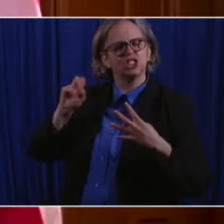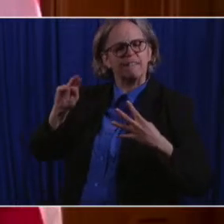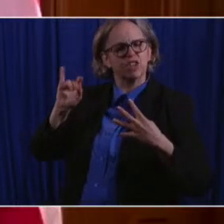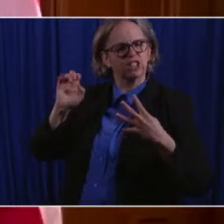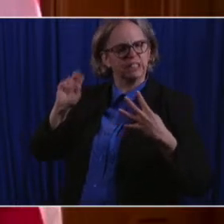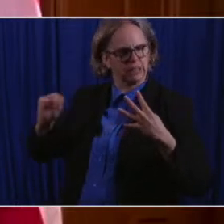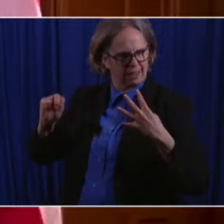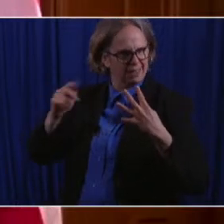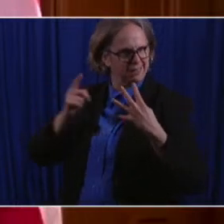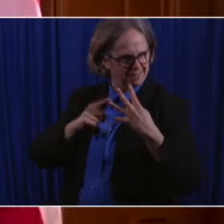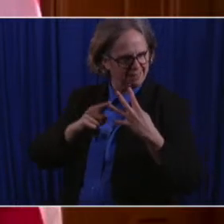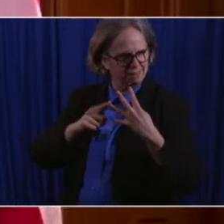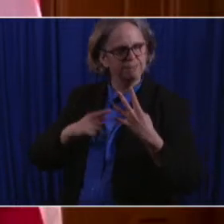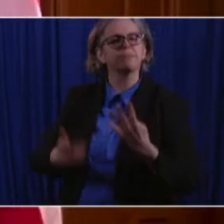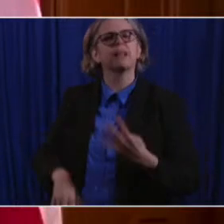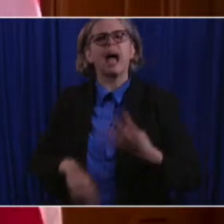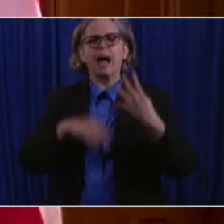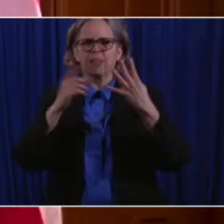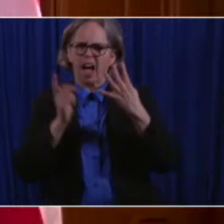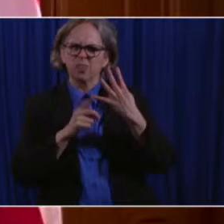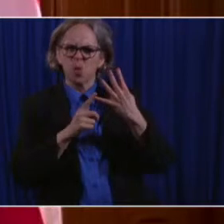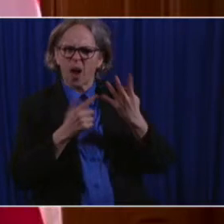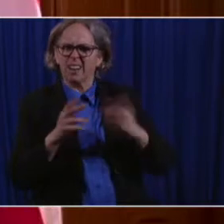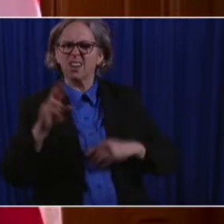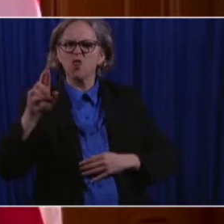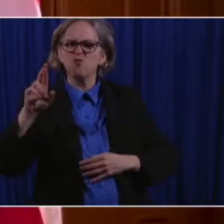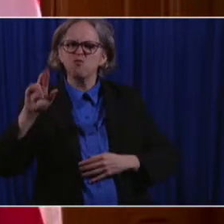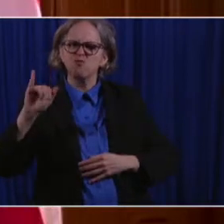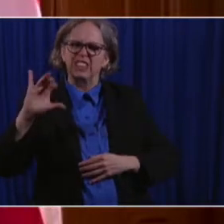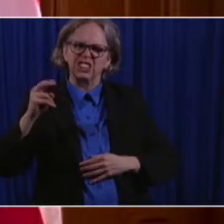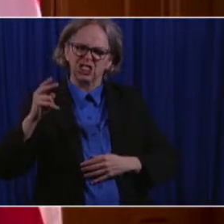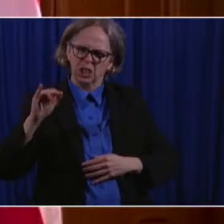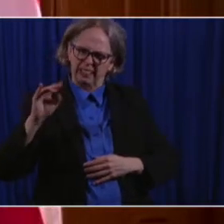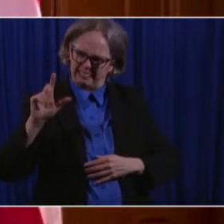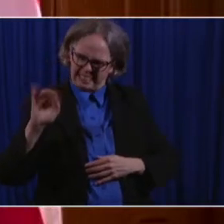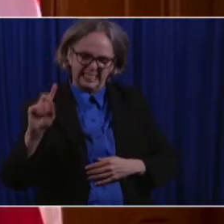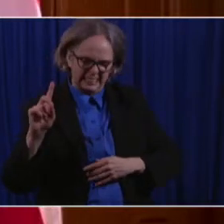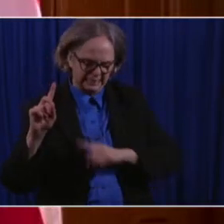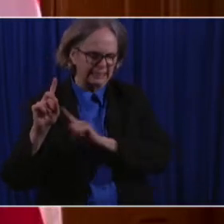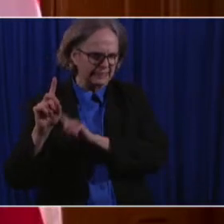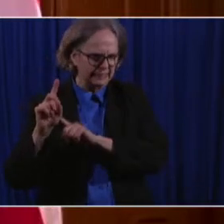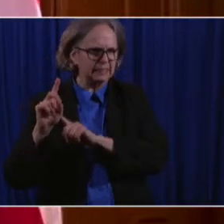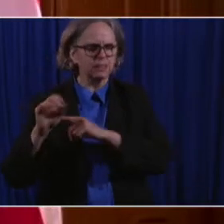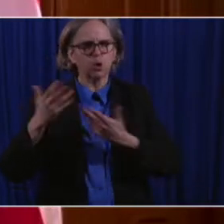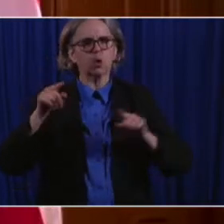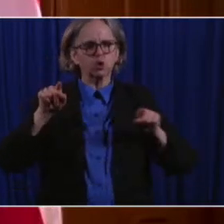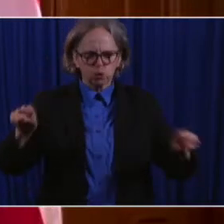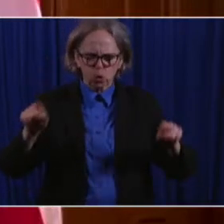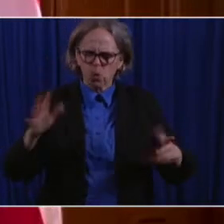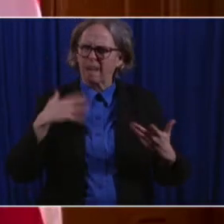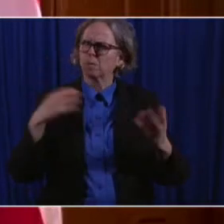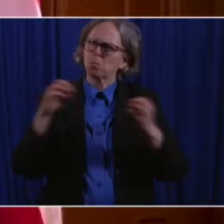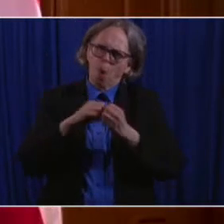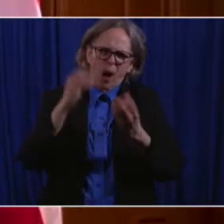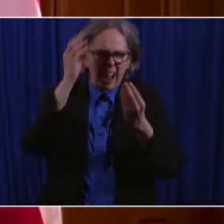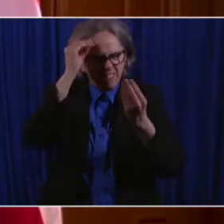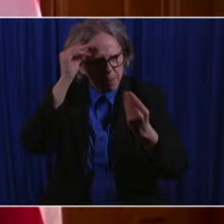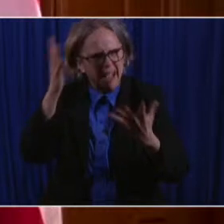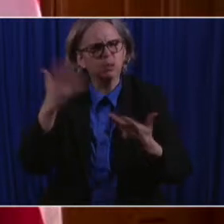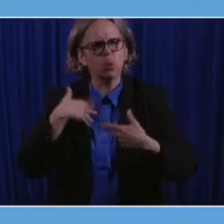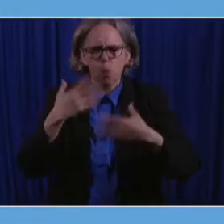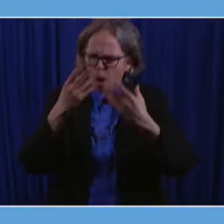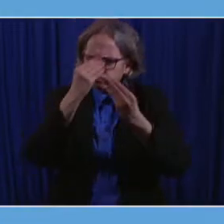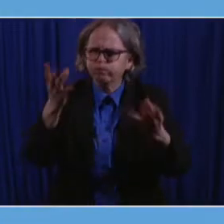help with vaccinations there. And again, the local media will have this information as we get a little closer in time. Just as